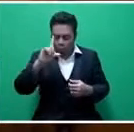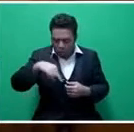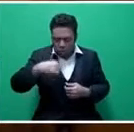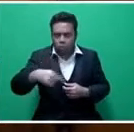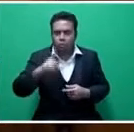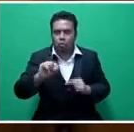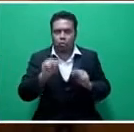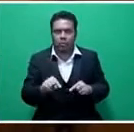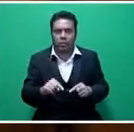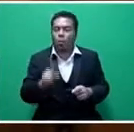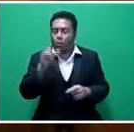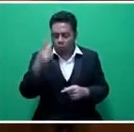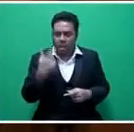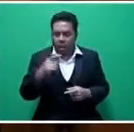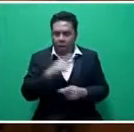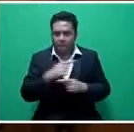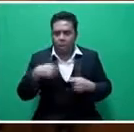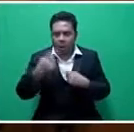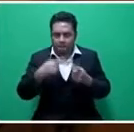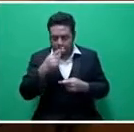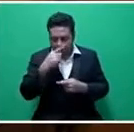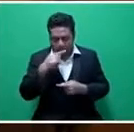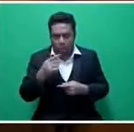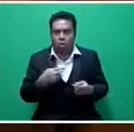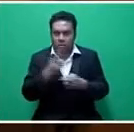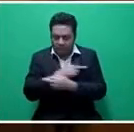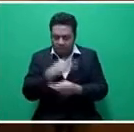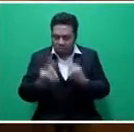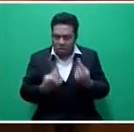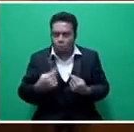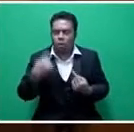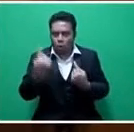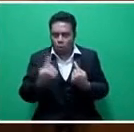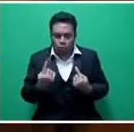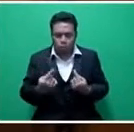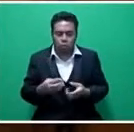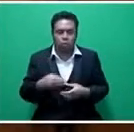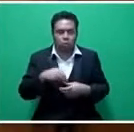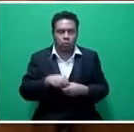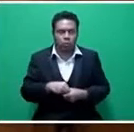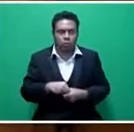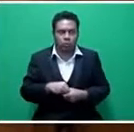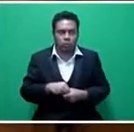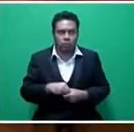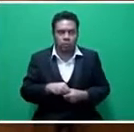Mr. Speaker, sir. We care about our people, we respect each other, and we will continue to be tolerant to your misinformation.